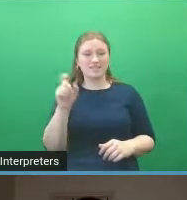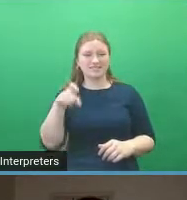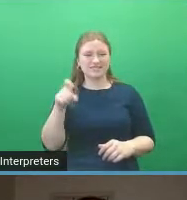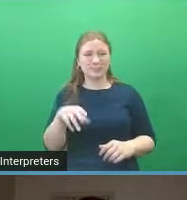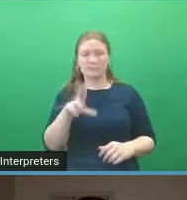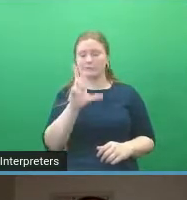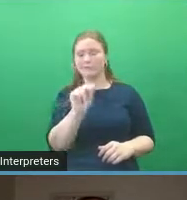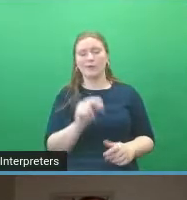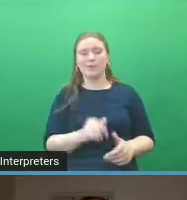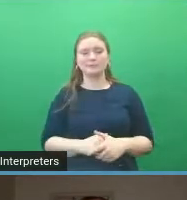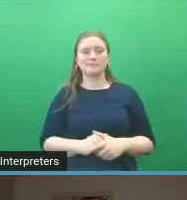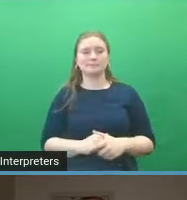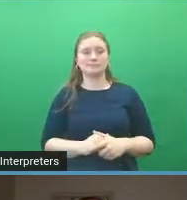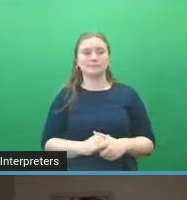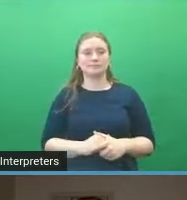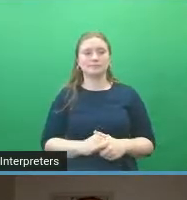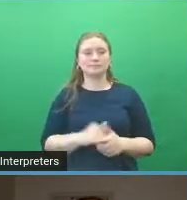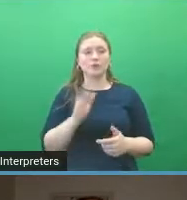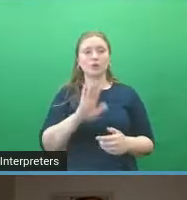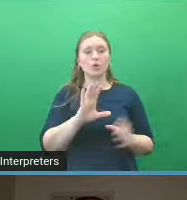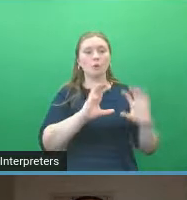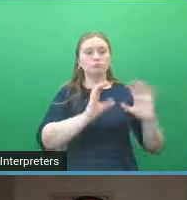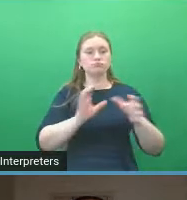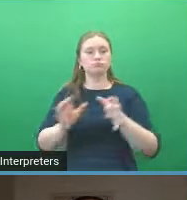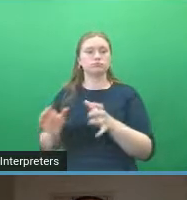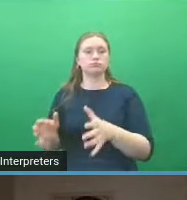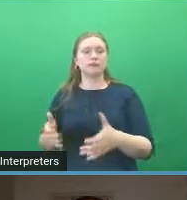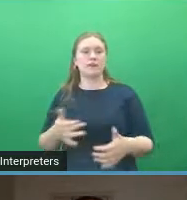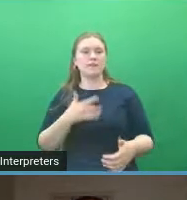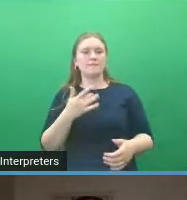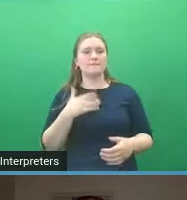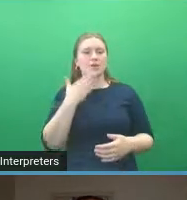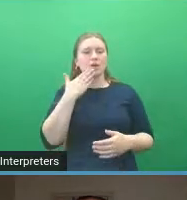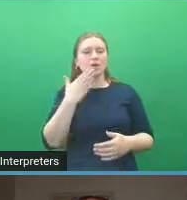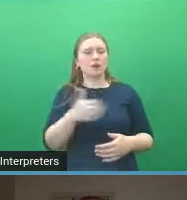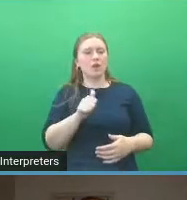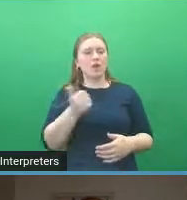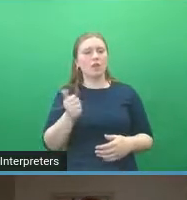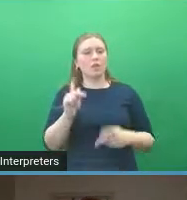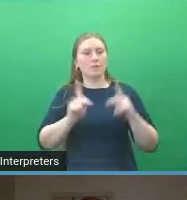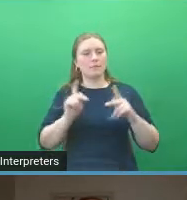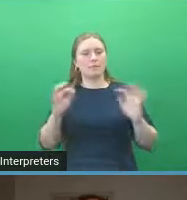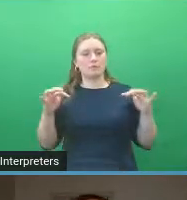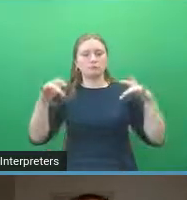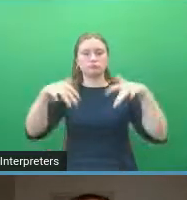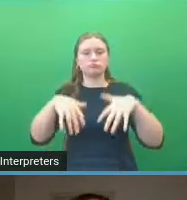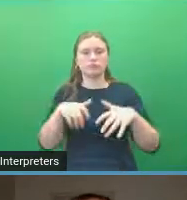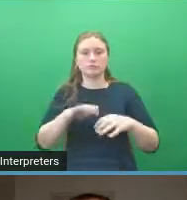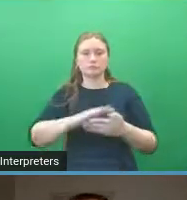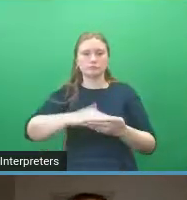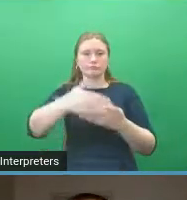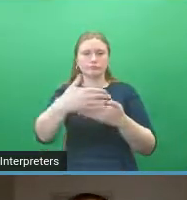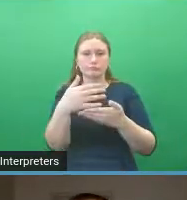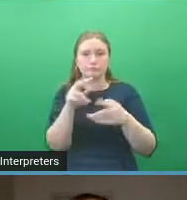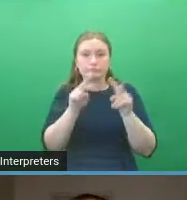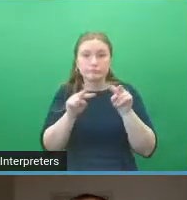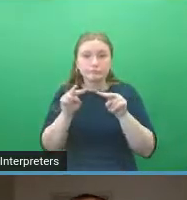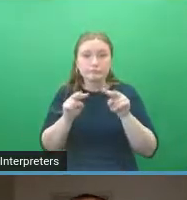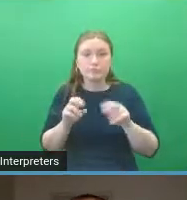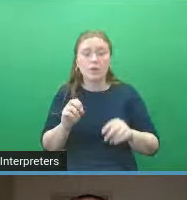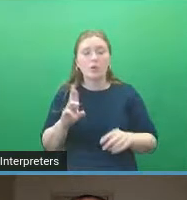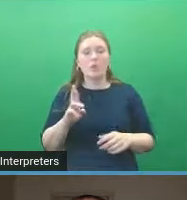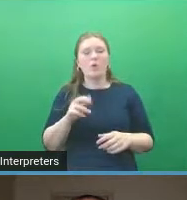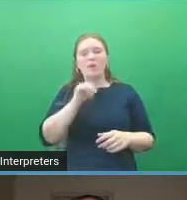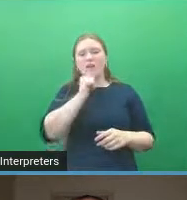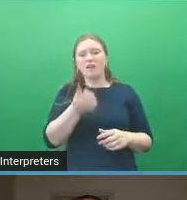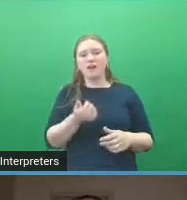room valuable to attendees? 2, inform attendees of the use of breakout rooms prior to sessions. 3, set out a clear code of conduct for the breakout rooms. And